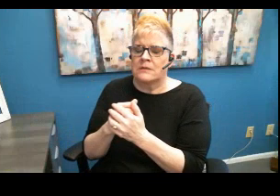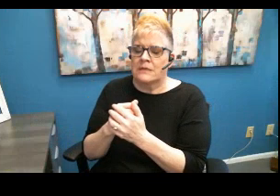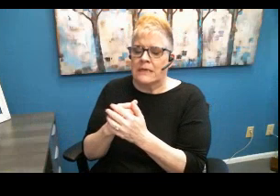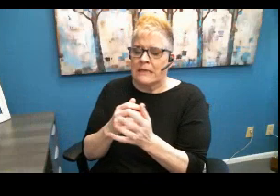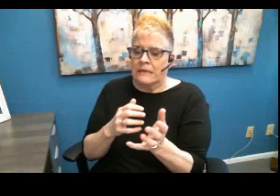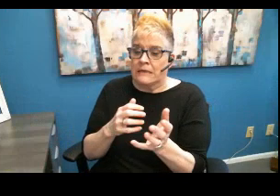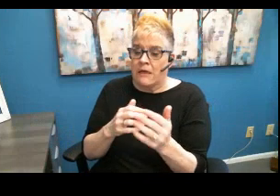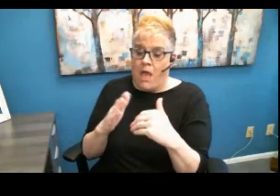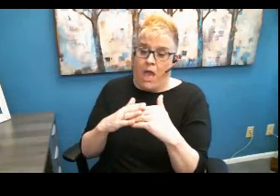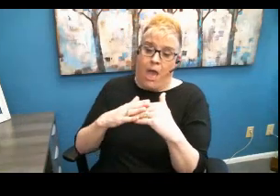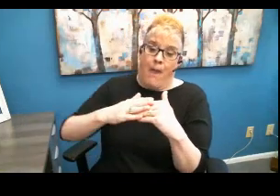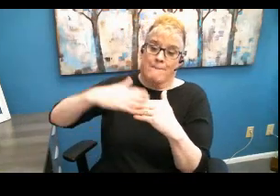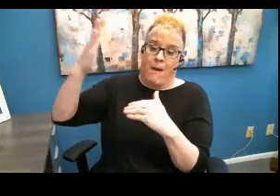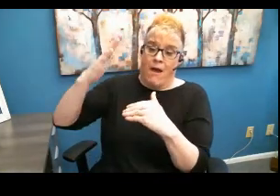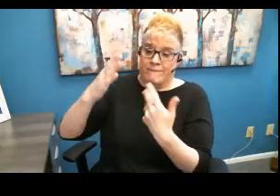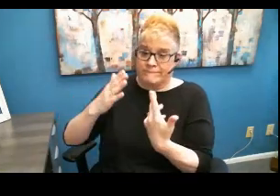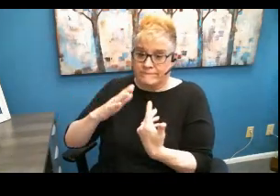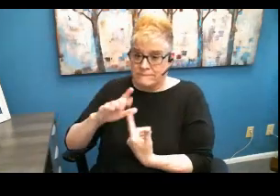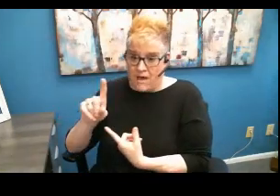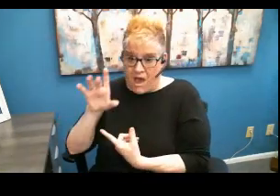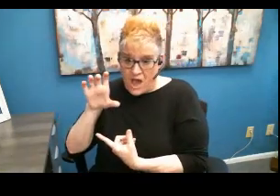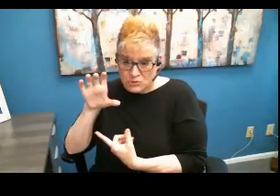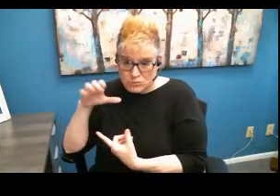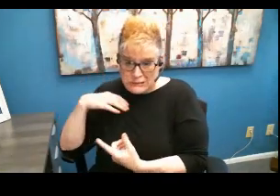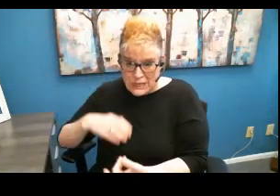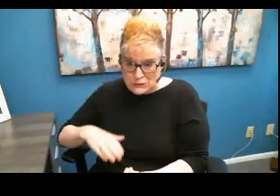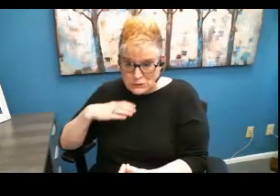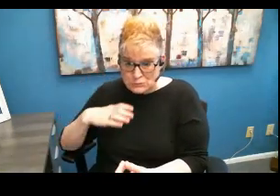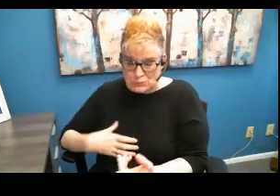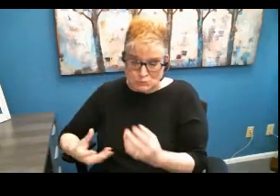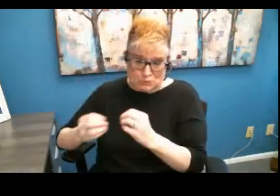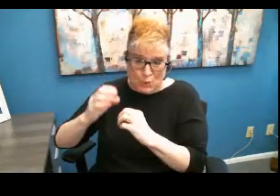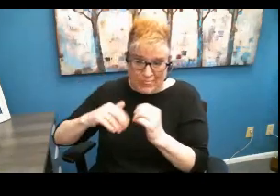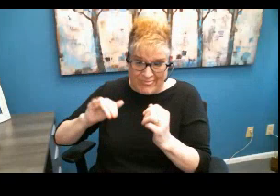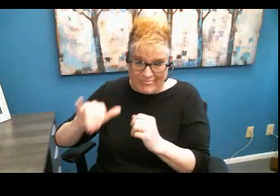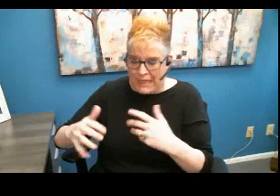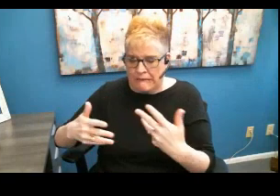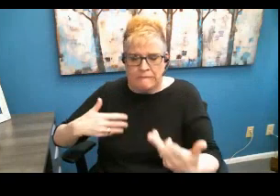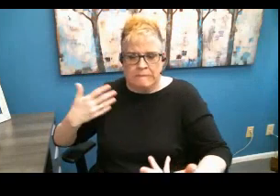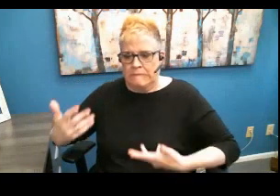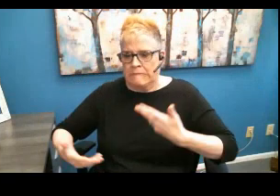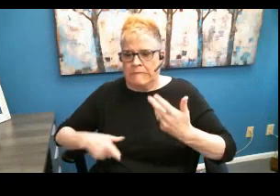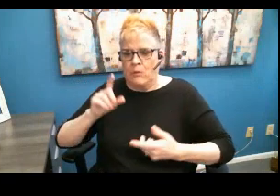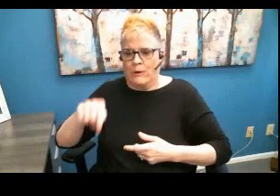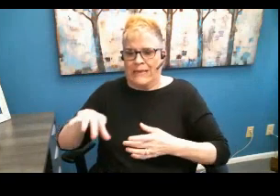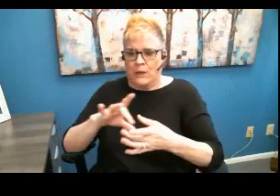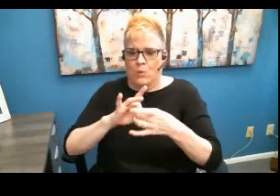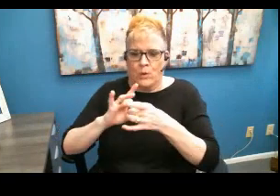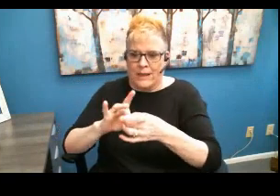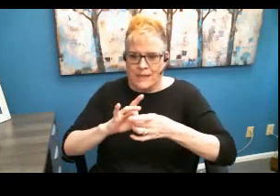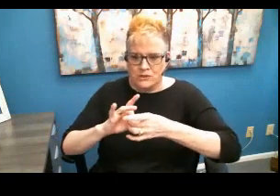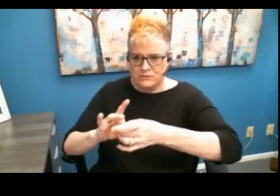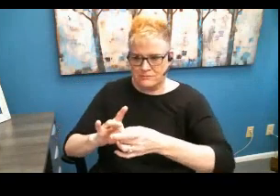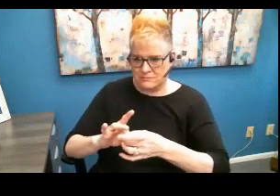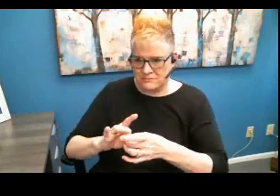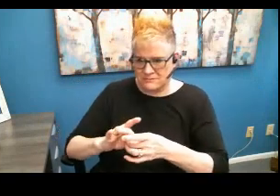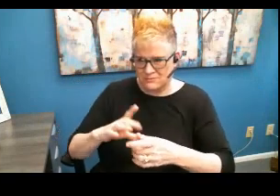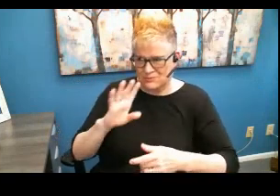above 100 customers or so, and we're really needing that coordination. So if we talk about tens of thousands